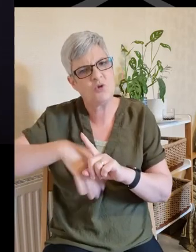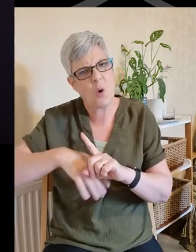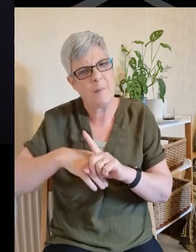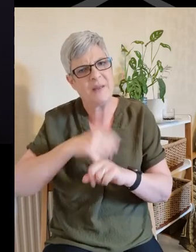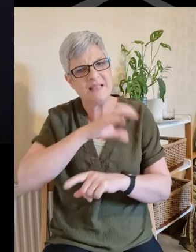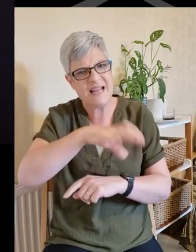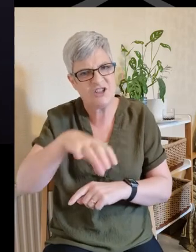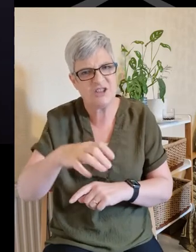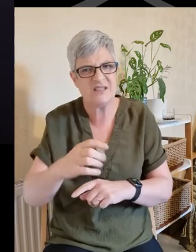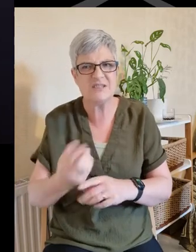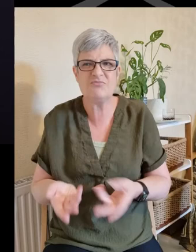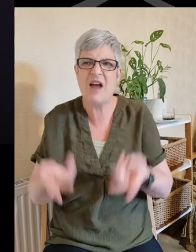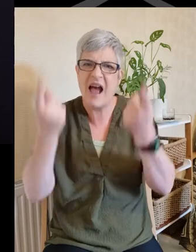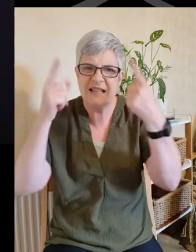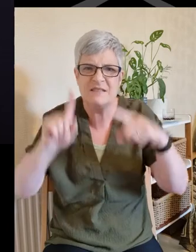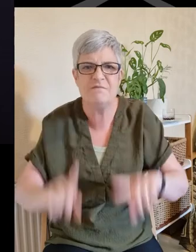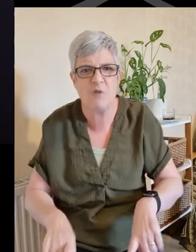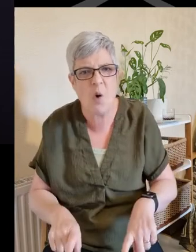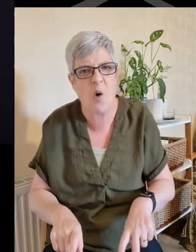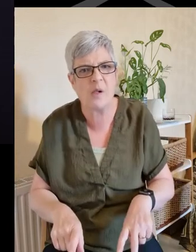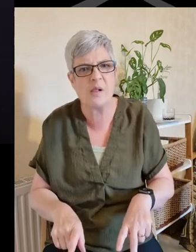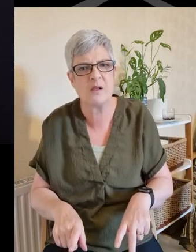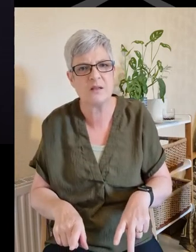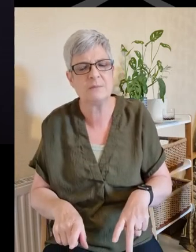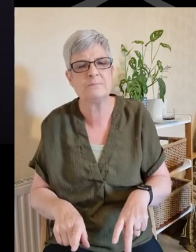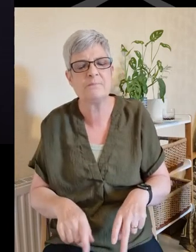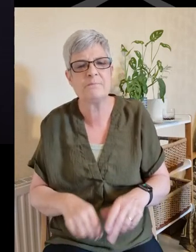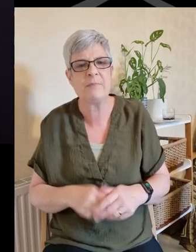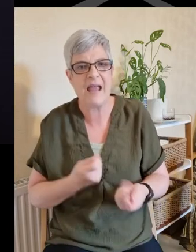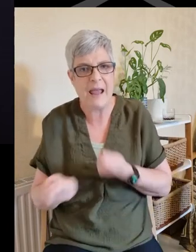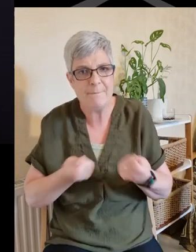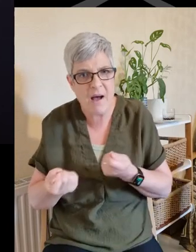and go, empires rise and fall.